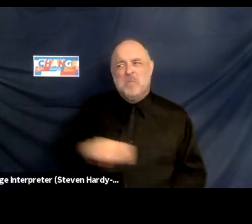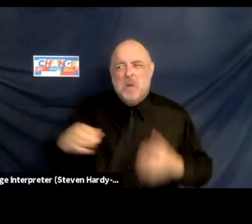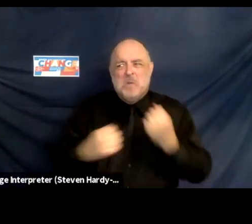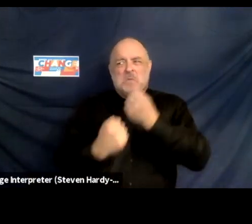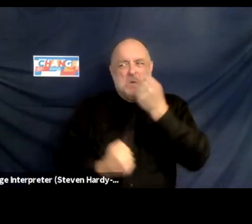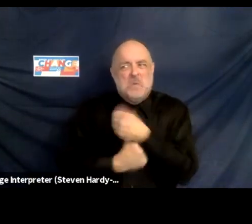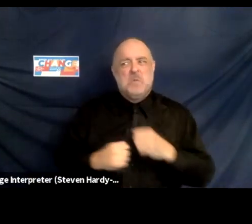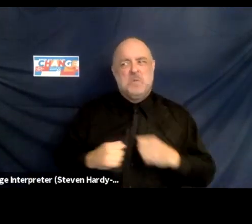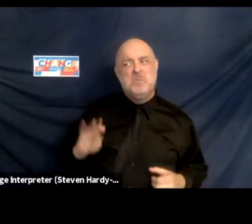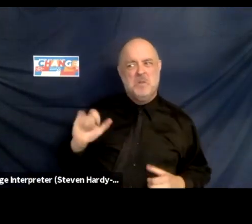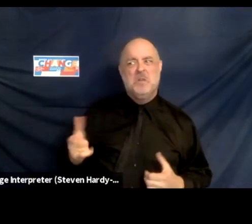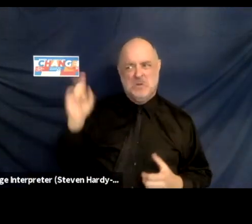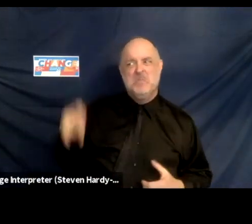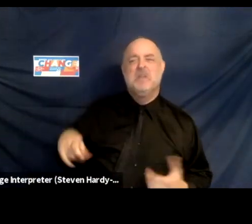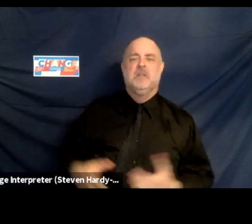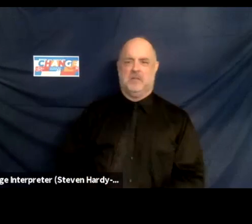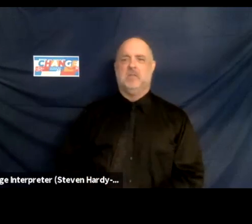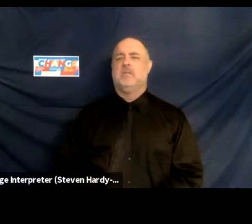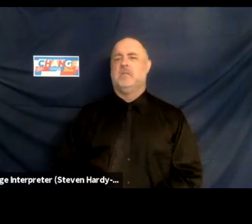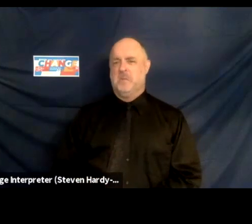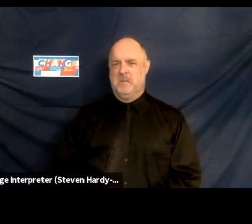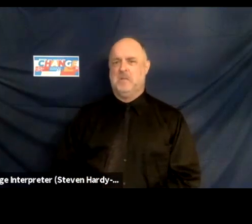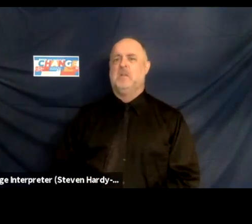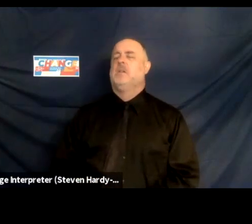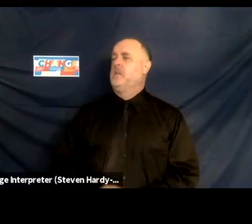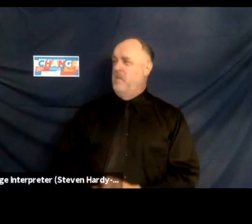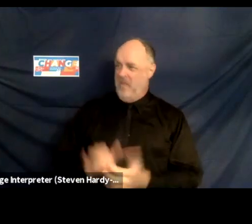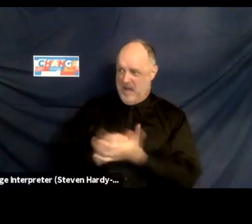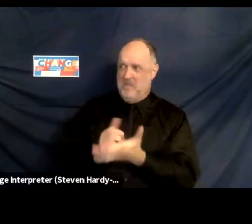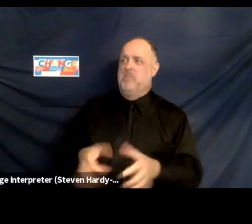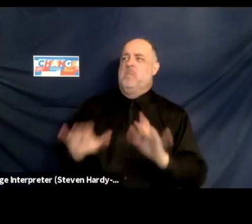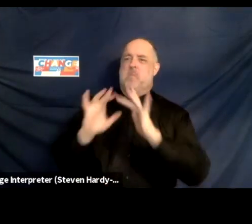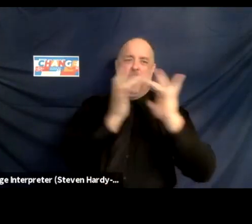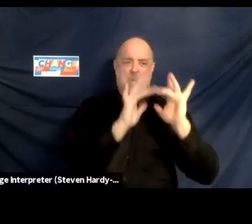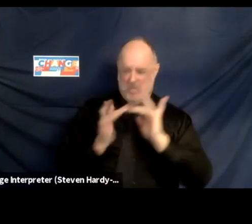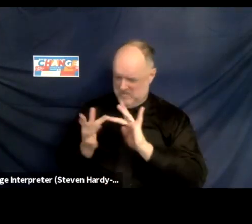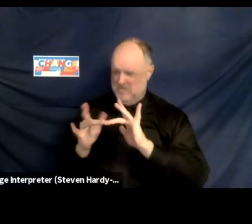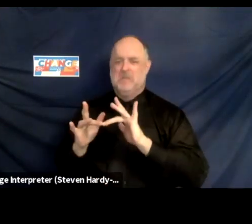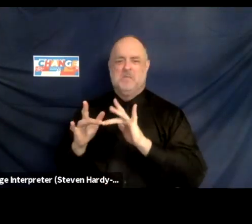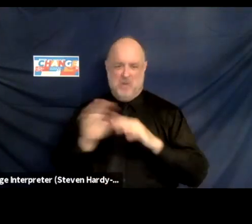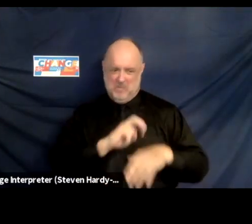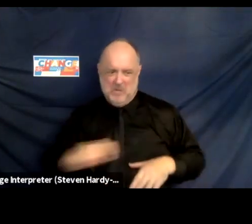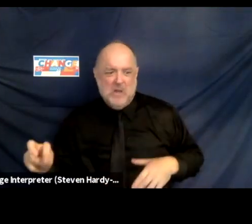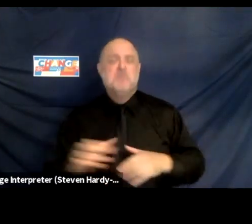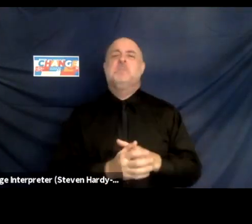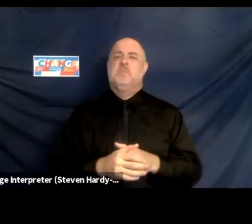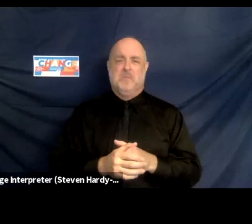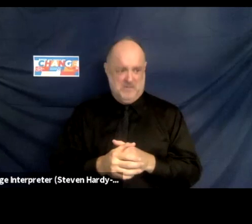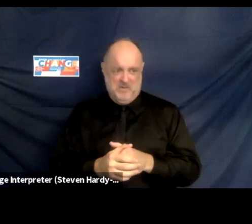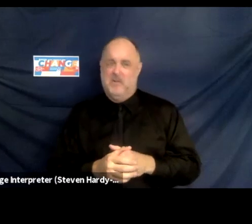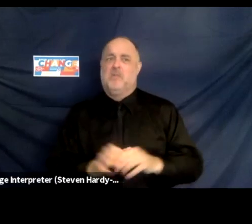As you all know, I have the privilege in serving in the Transportation Infrastructure committee, and now